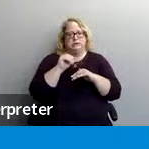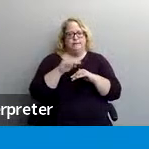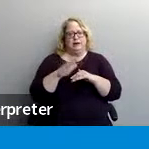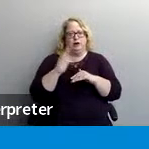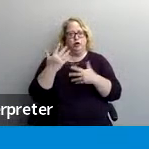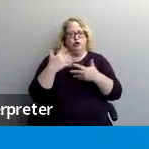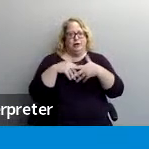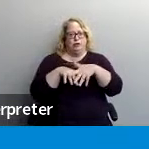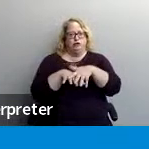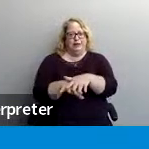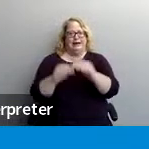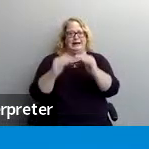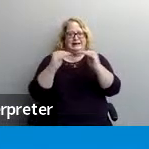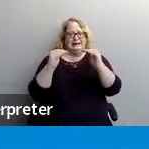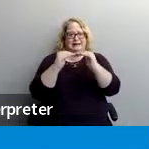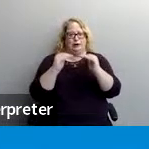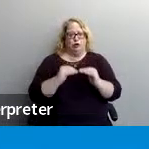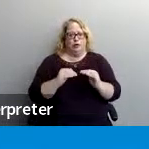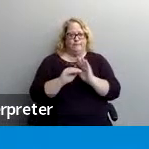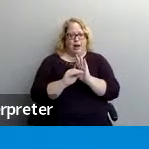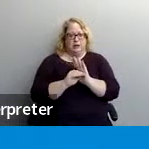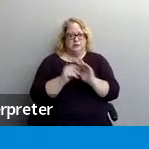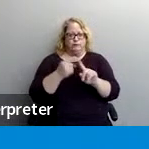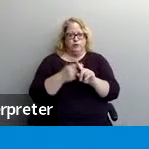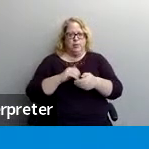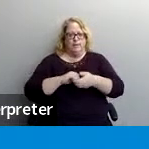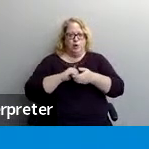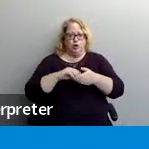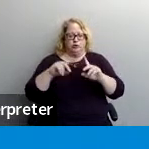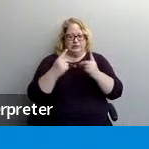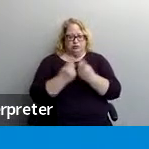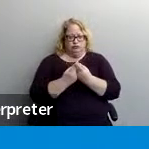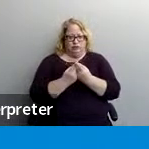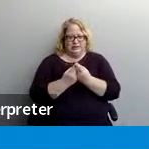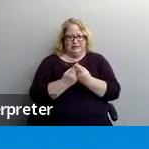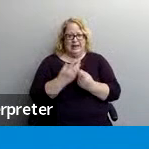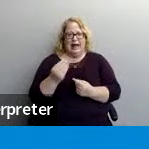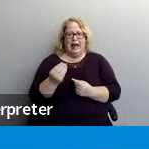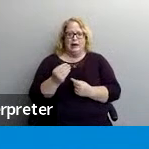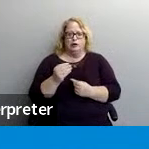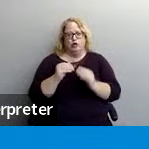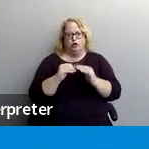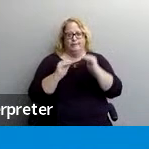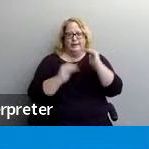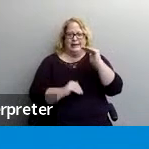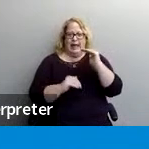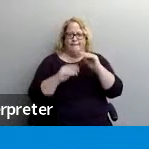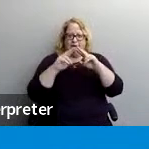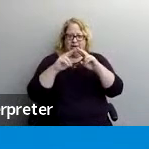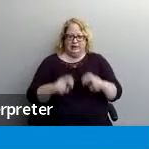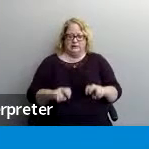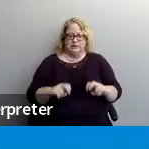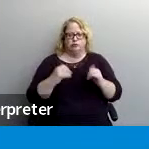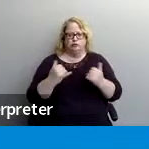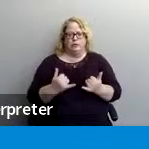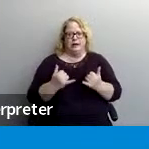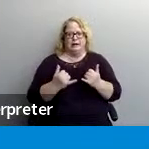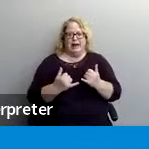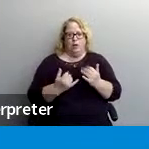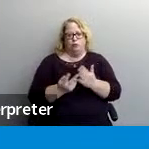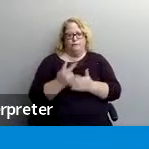their integrated tiered models from the partner districts for the annual updates and their gap analysis, and so we're in the process of reviewing